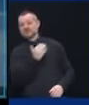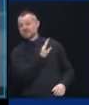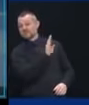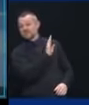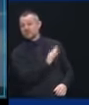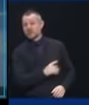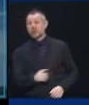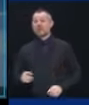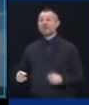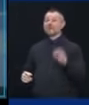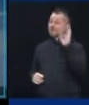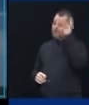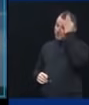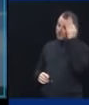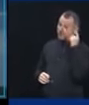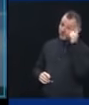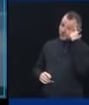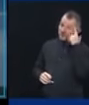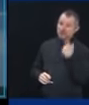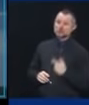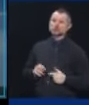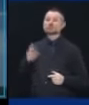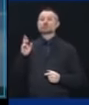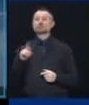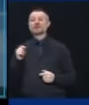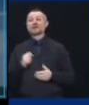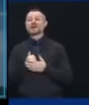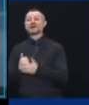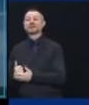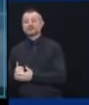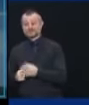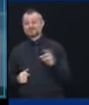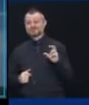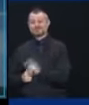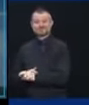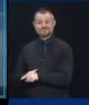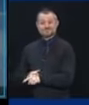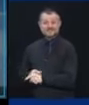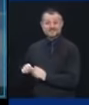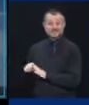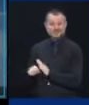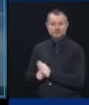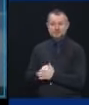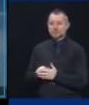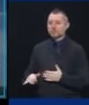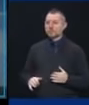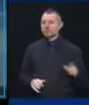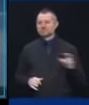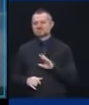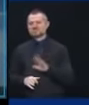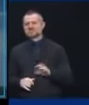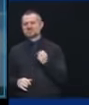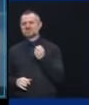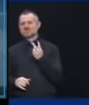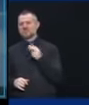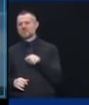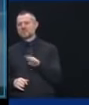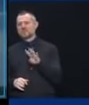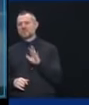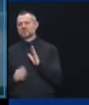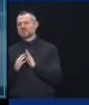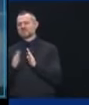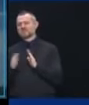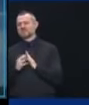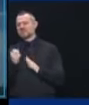relief to the state provided about 12.4 to 12.6, depending on how you